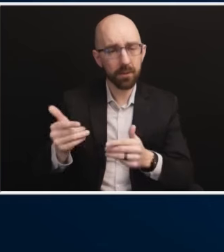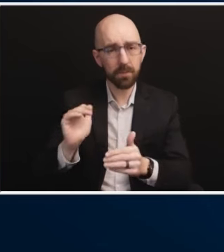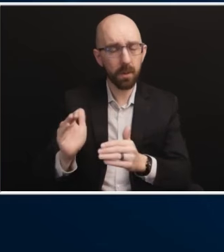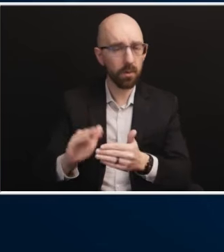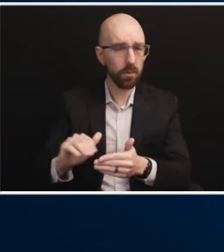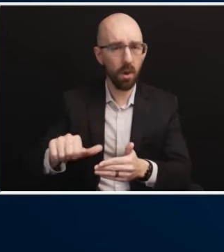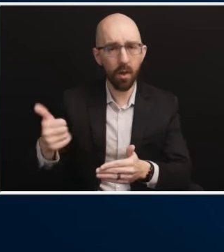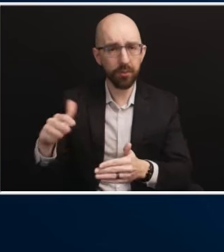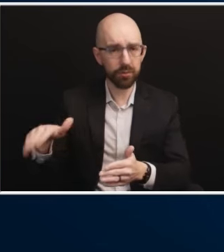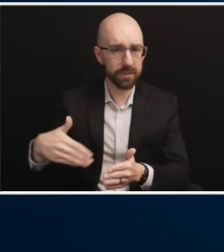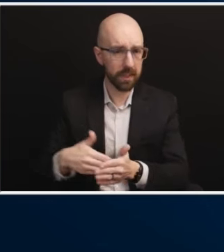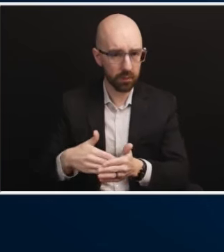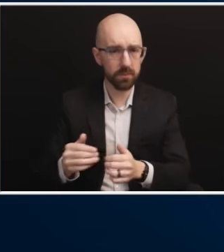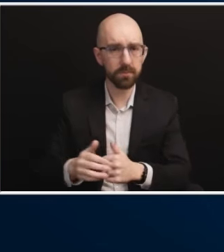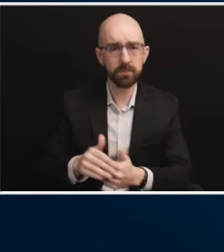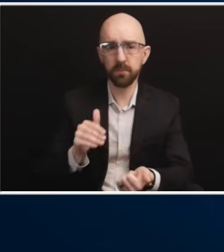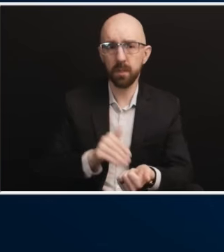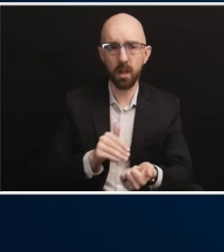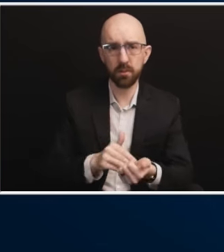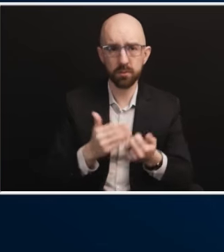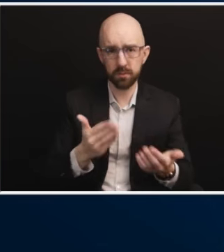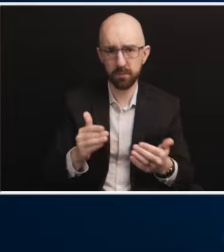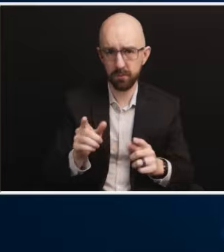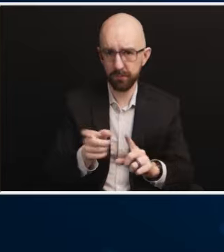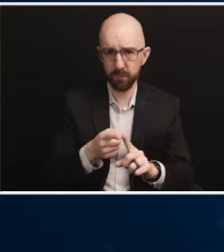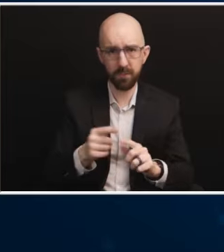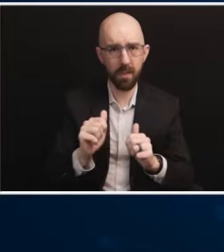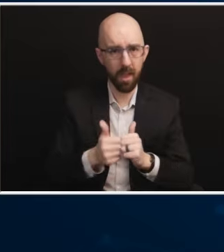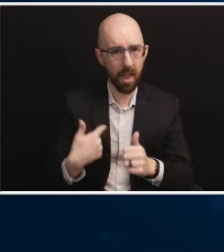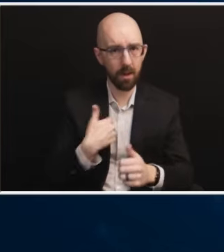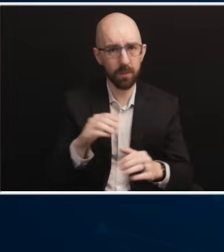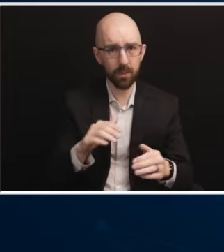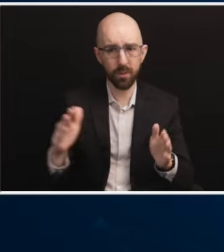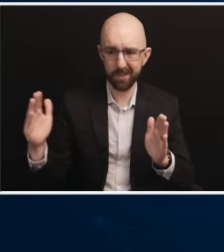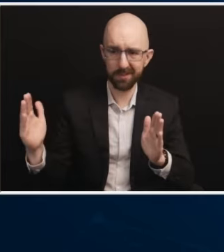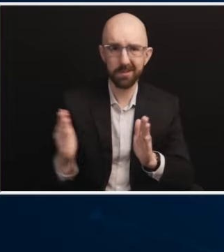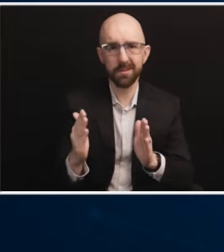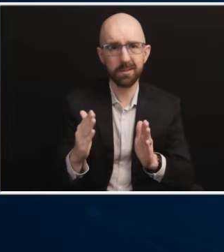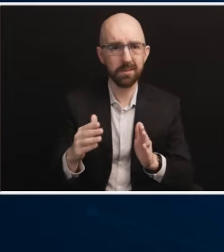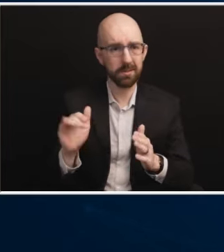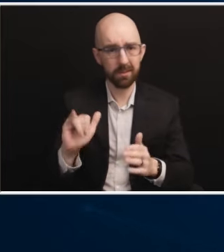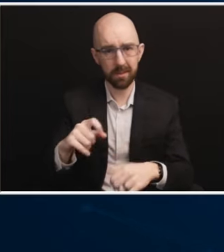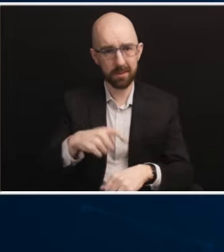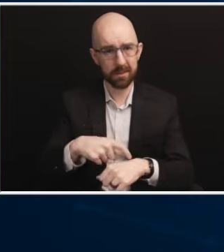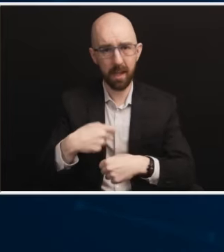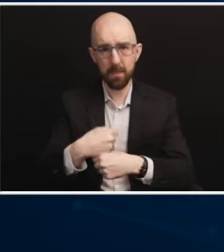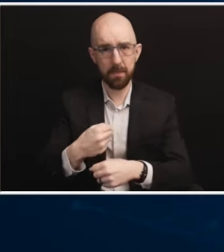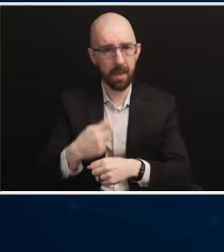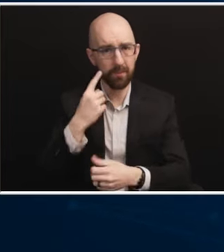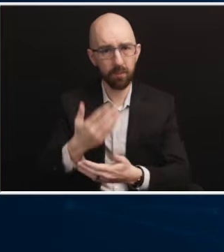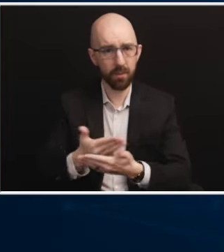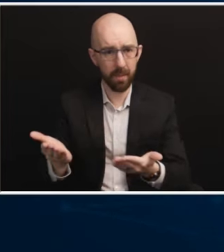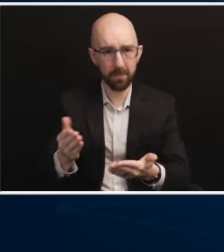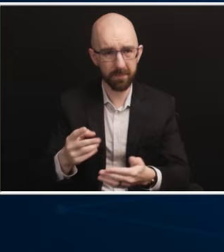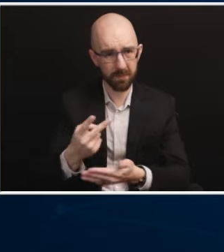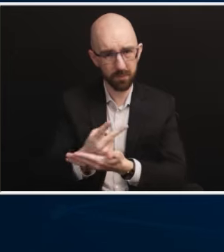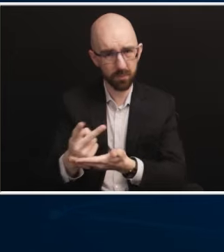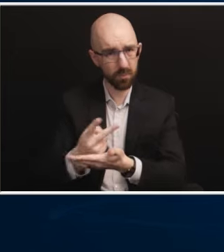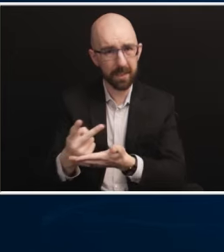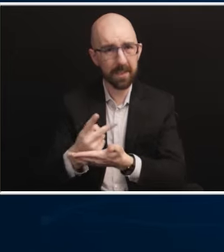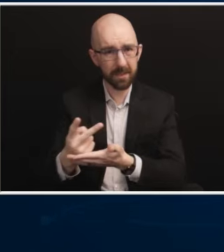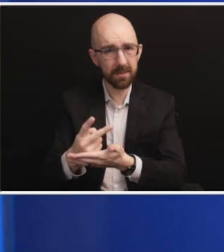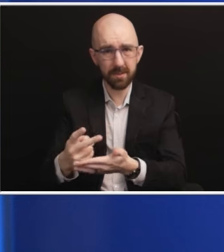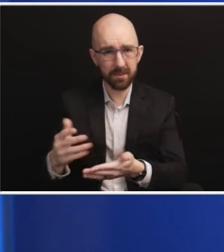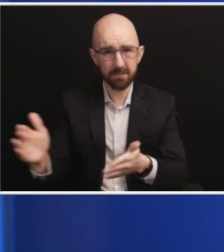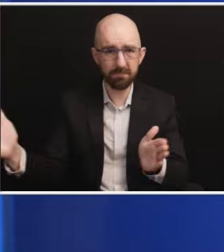McGurk, first of all, how are we doing that, and what difference does time make for these patients? 2 full weeks. 2 weeks. It's unbelievable. I